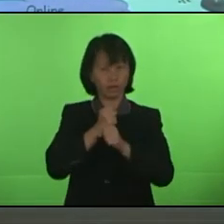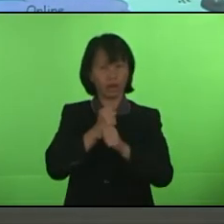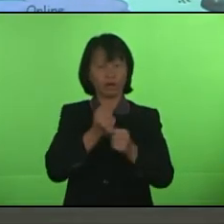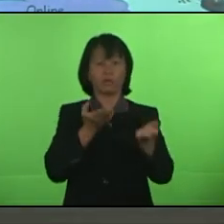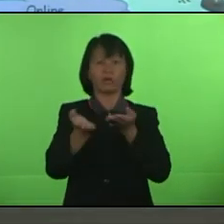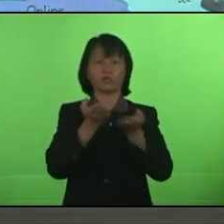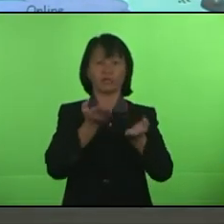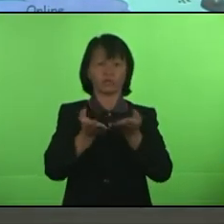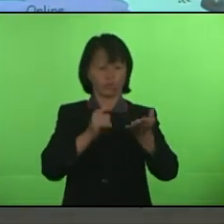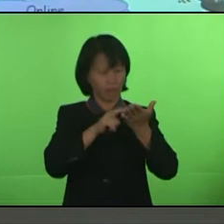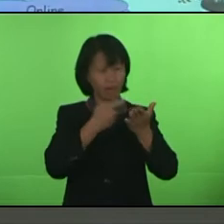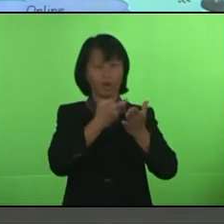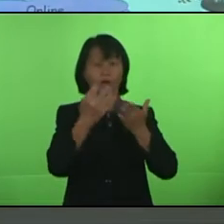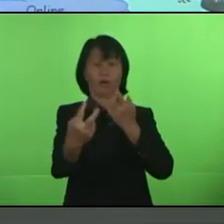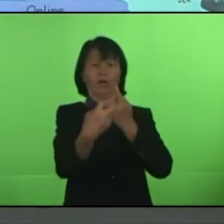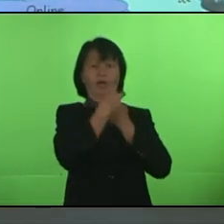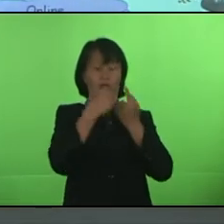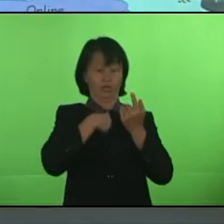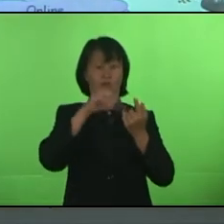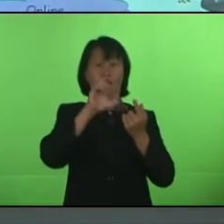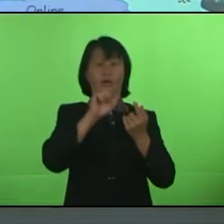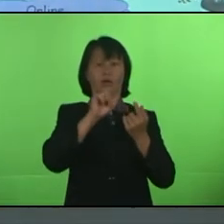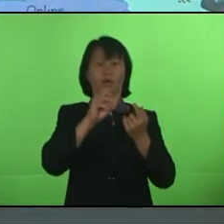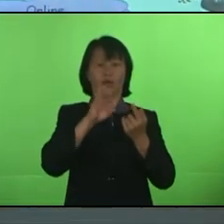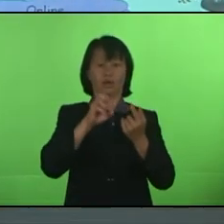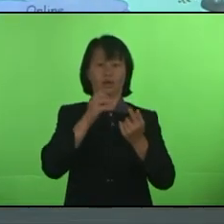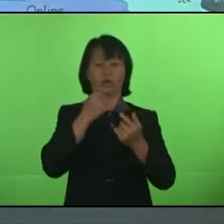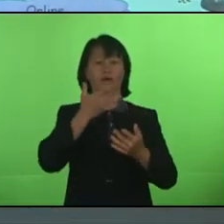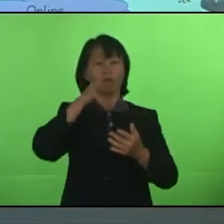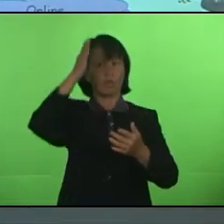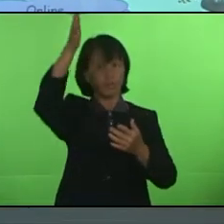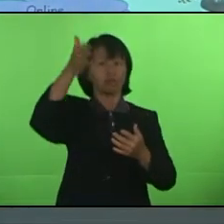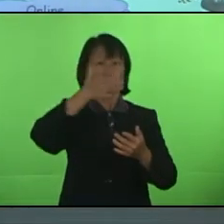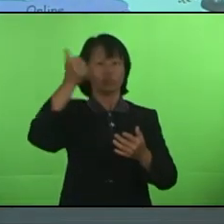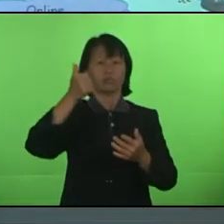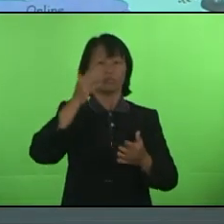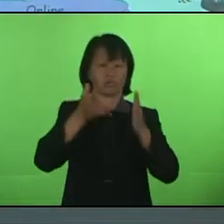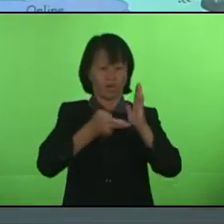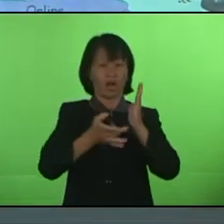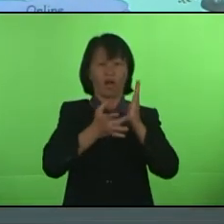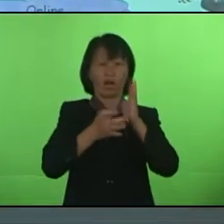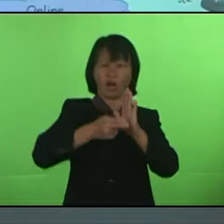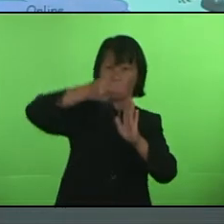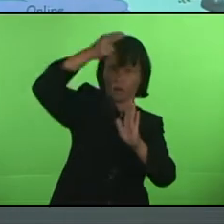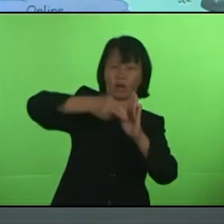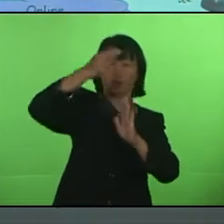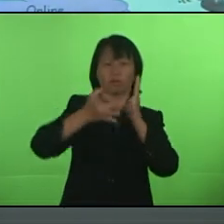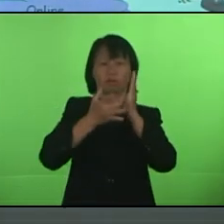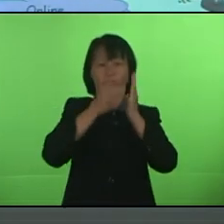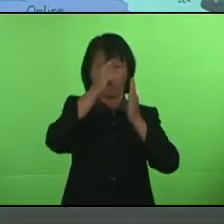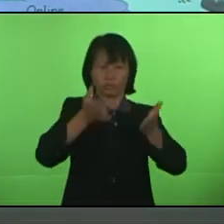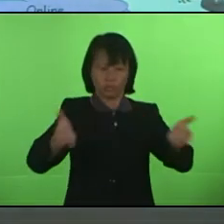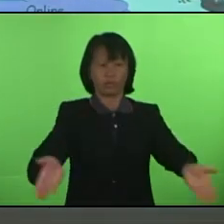from OUM. Hopefully in future they come up with more ways, maybe even high-tech ways of supporting